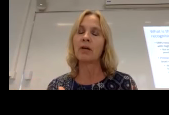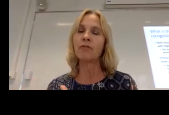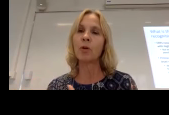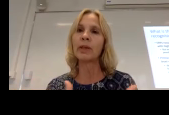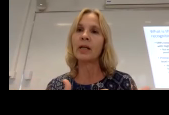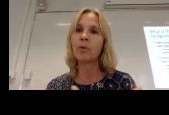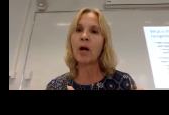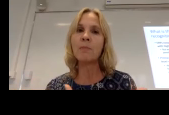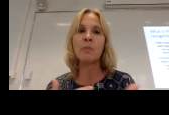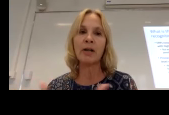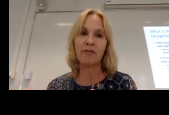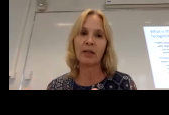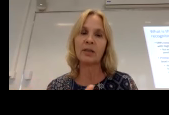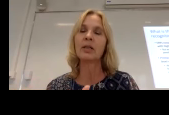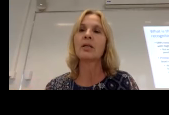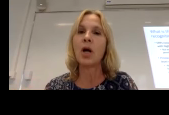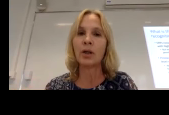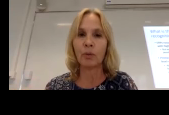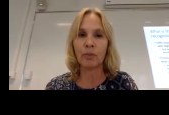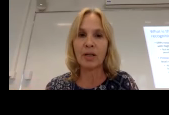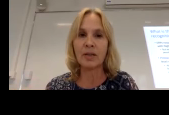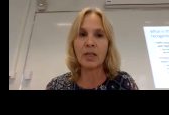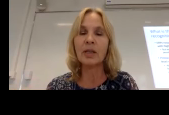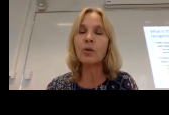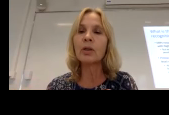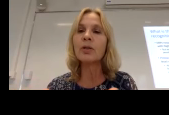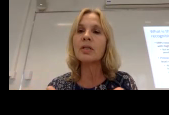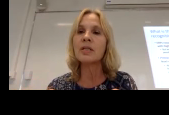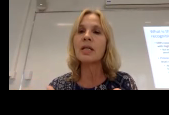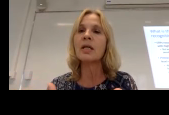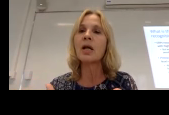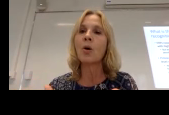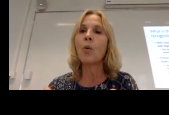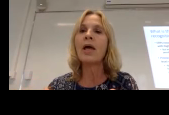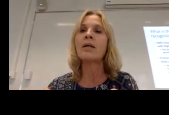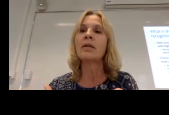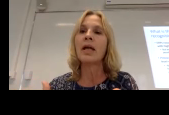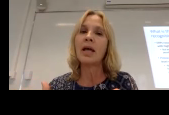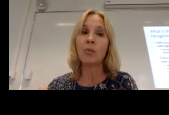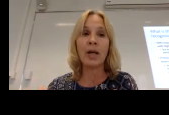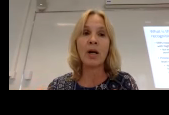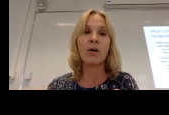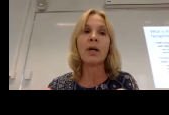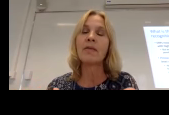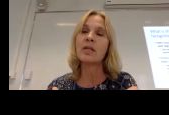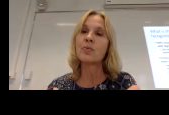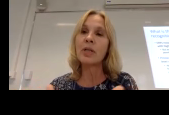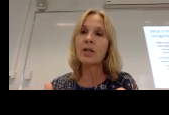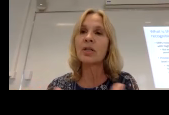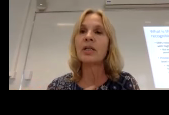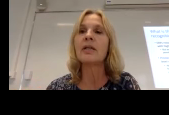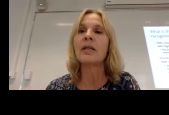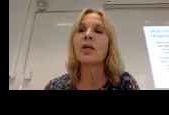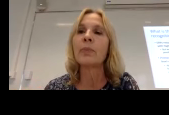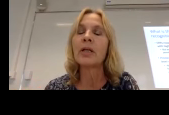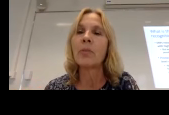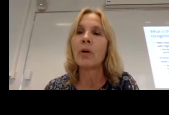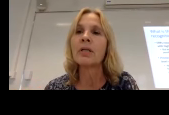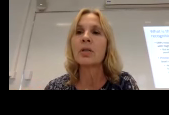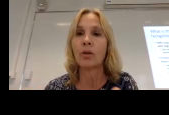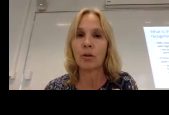different form-related primes might affect target word processing. And you can look to see when and where this reduction in the